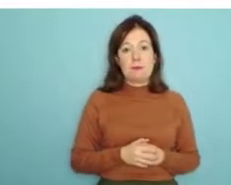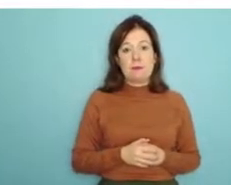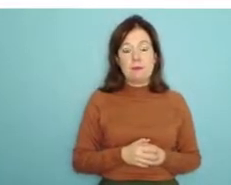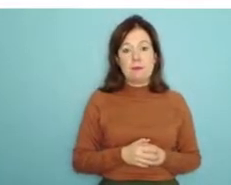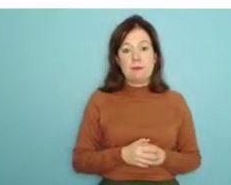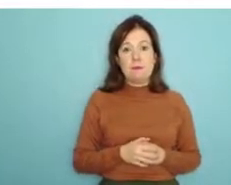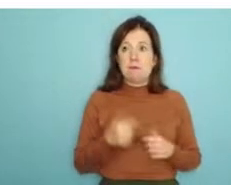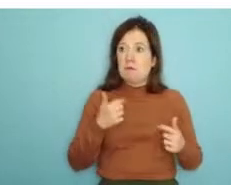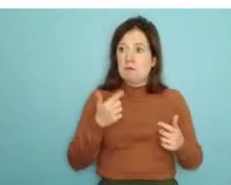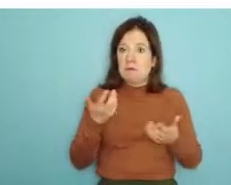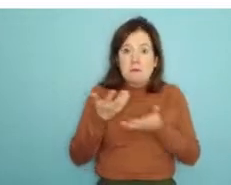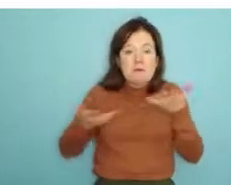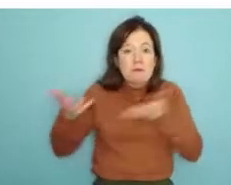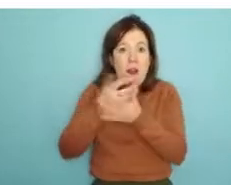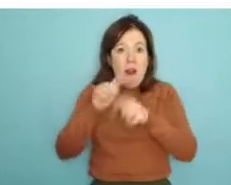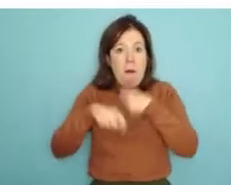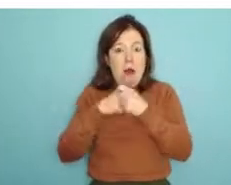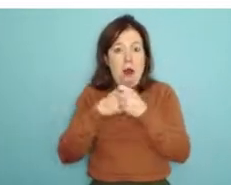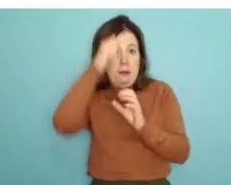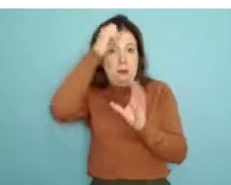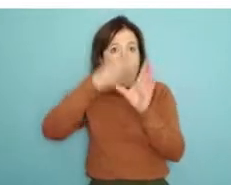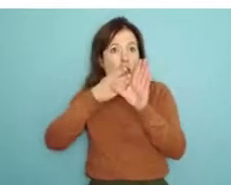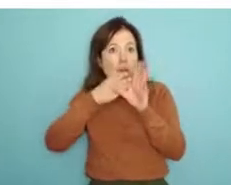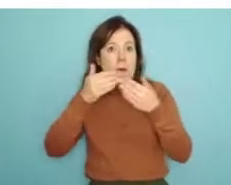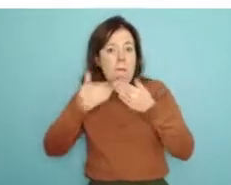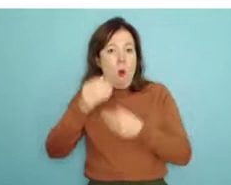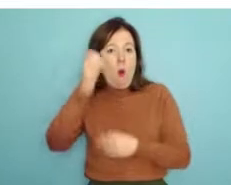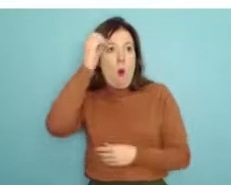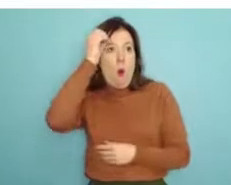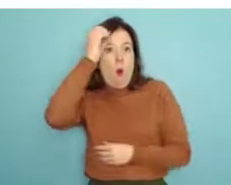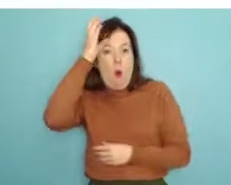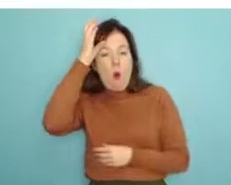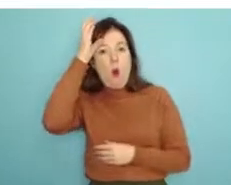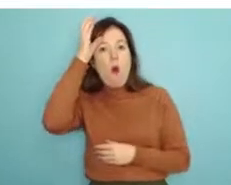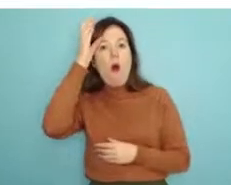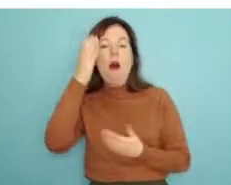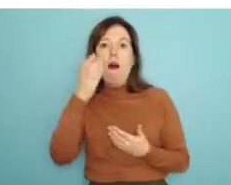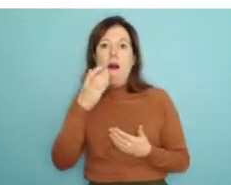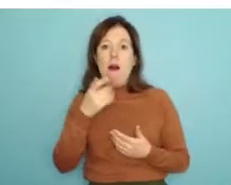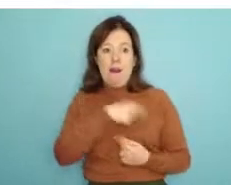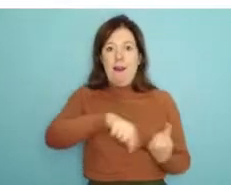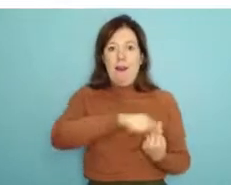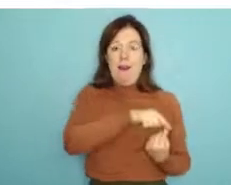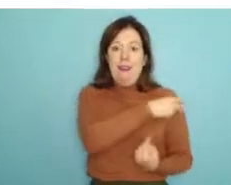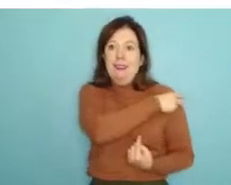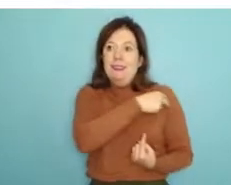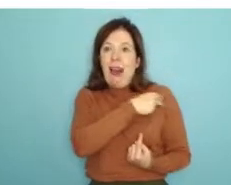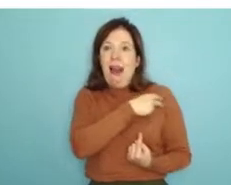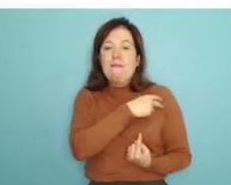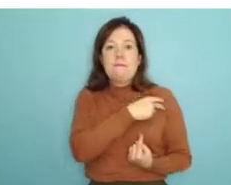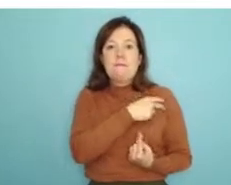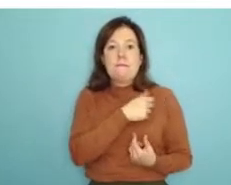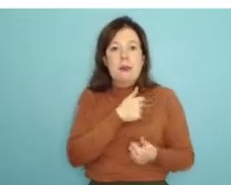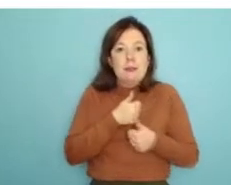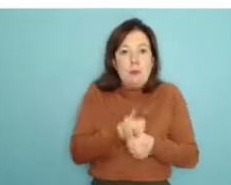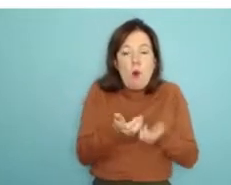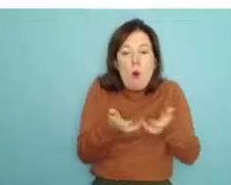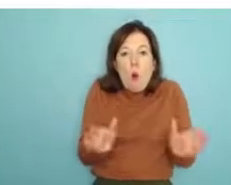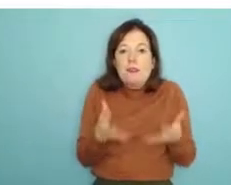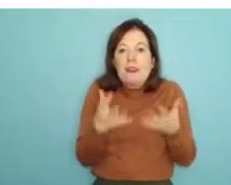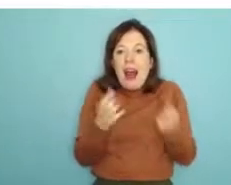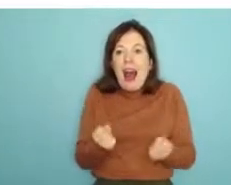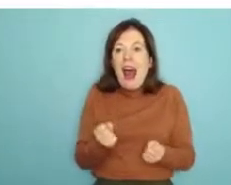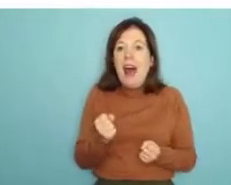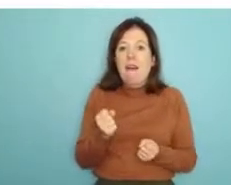have. And I hope that means that we're supporting our staff better, that our managers are having more psychologically